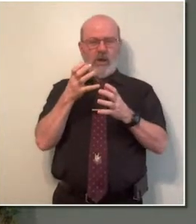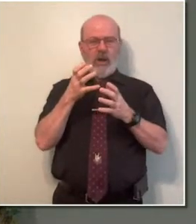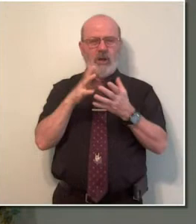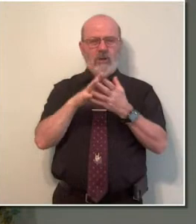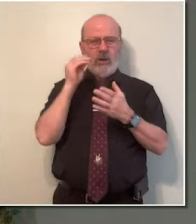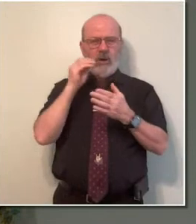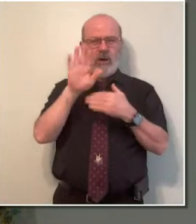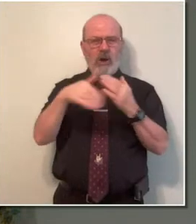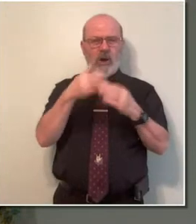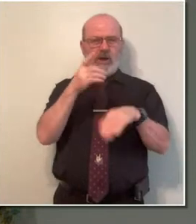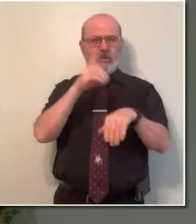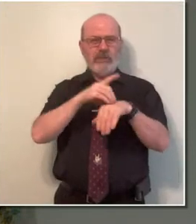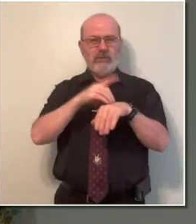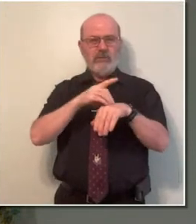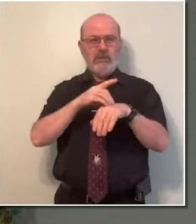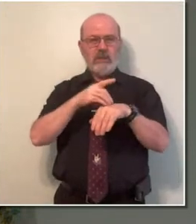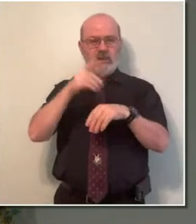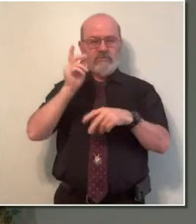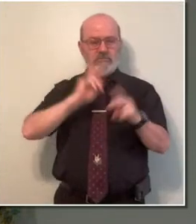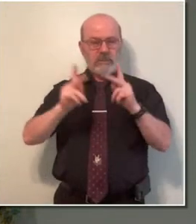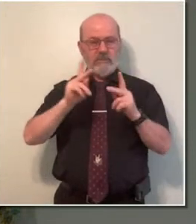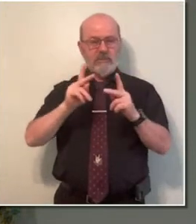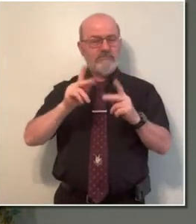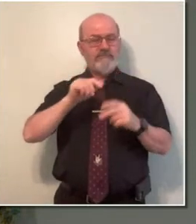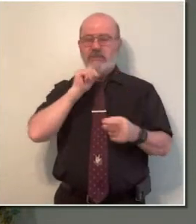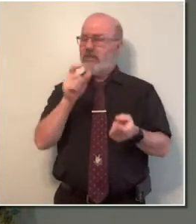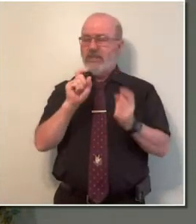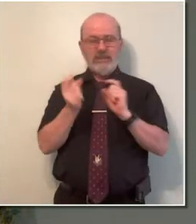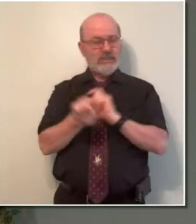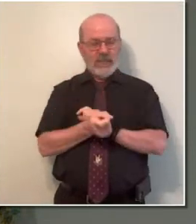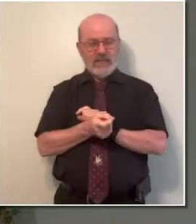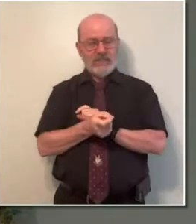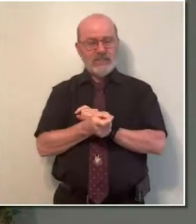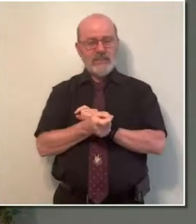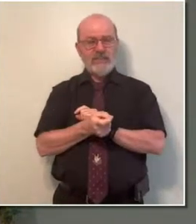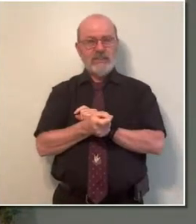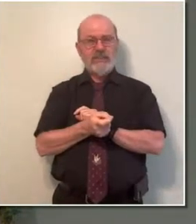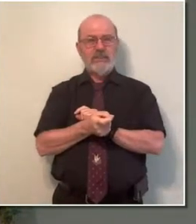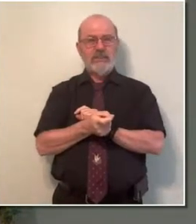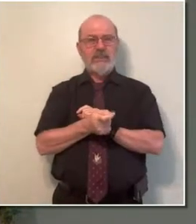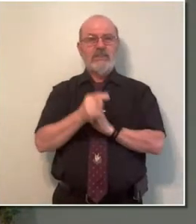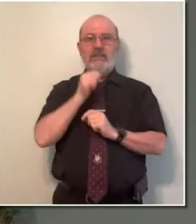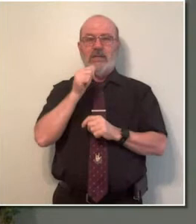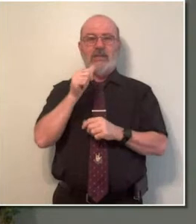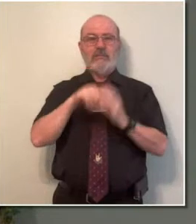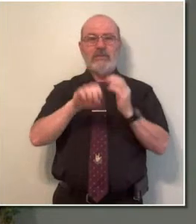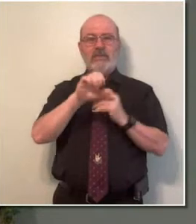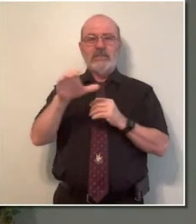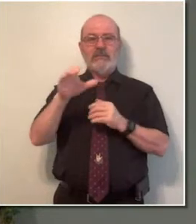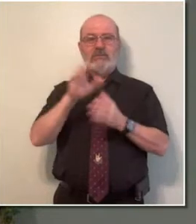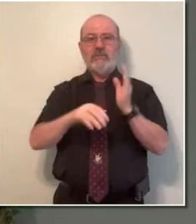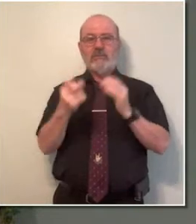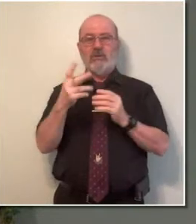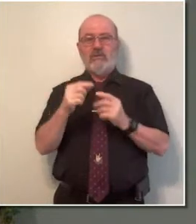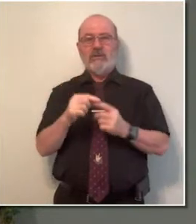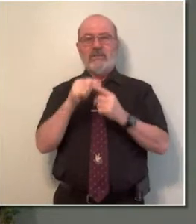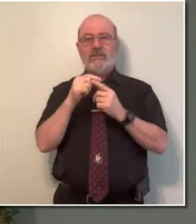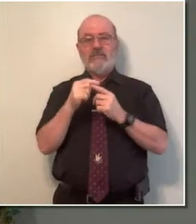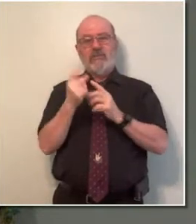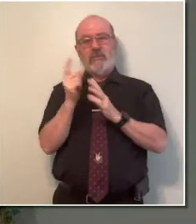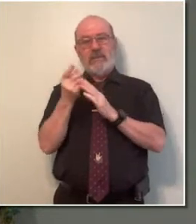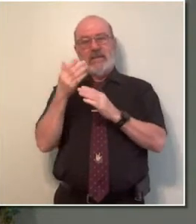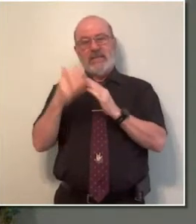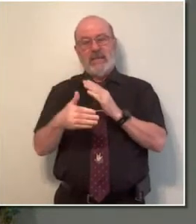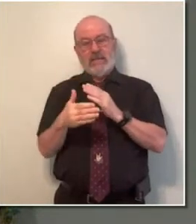whole duty of man hasn't changed. And while we'll not be in Ecclesiastes chapter 12, except for just a minute towards the end, I